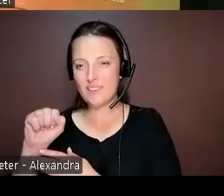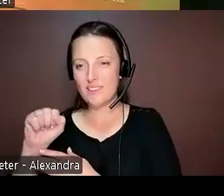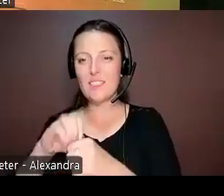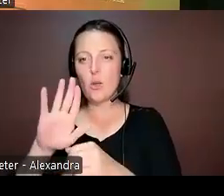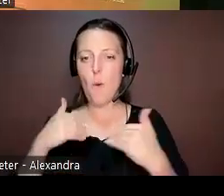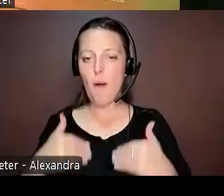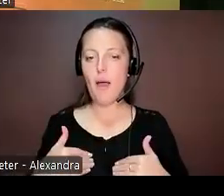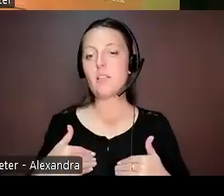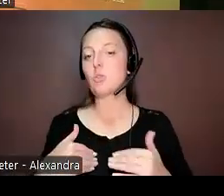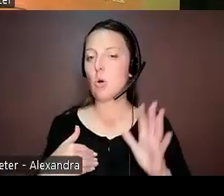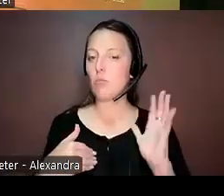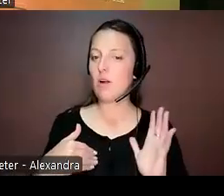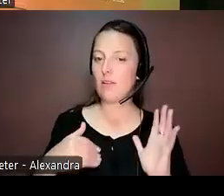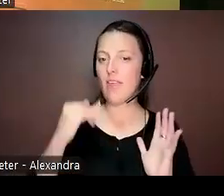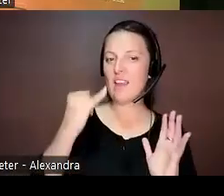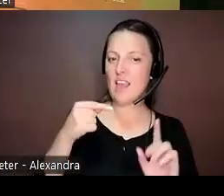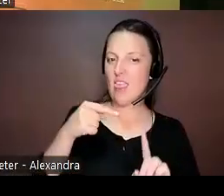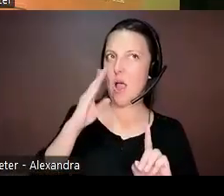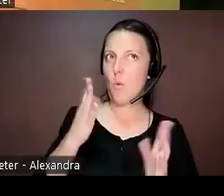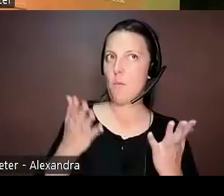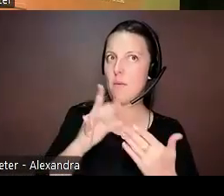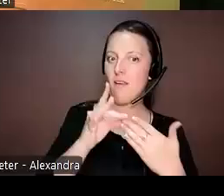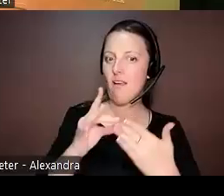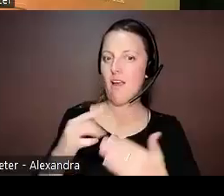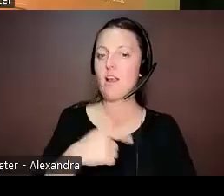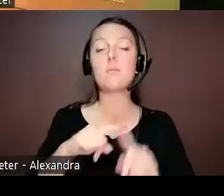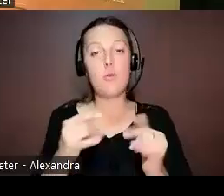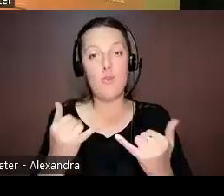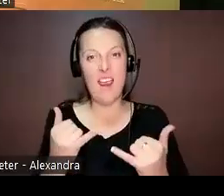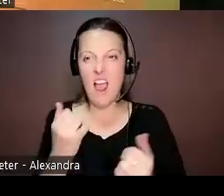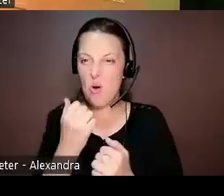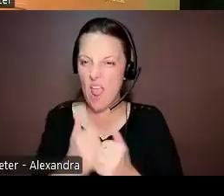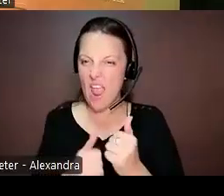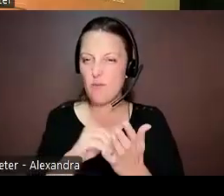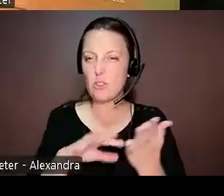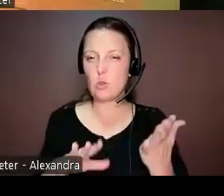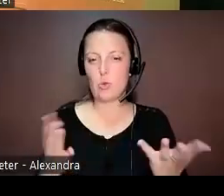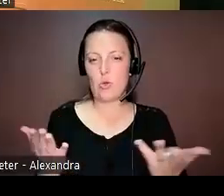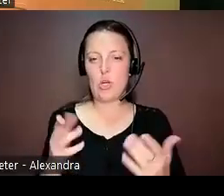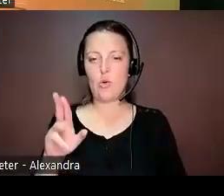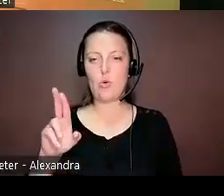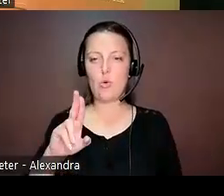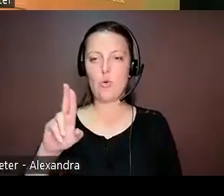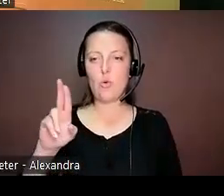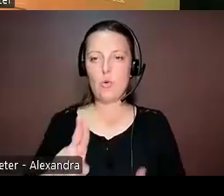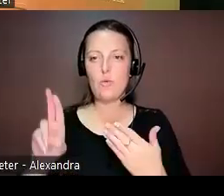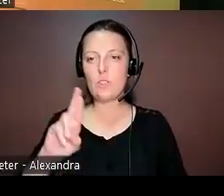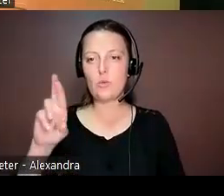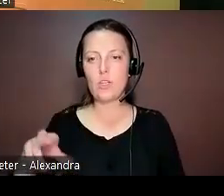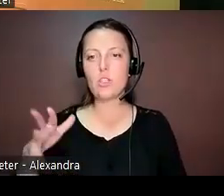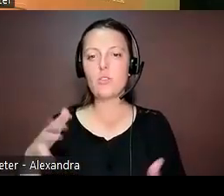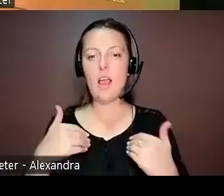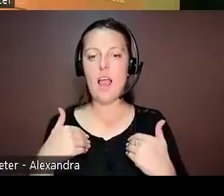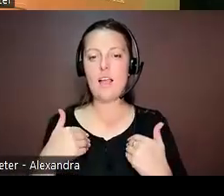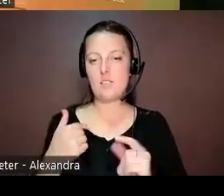But right now, every medical student at the University of Rochester has this particular, they have a much more sophisticated one that they're